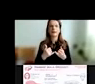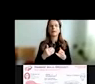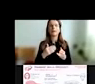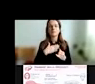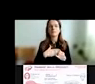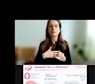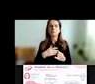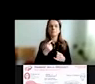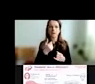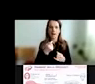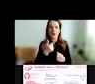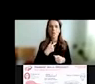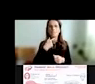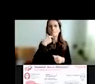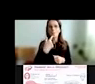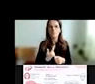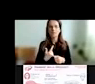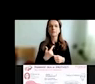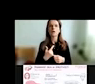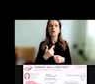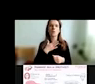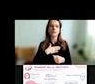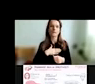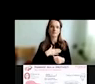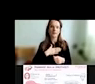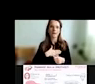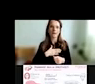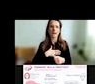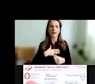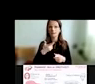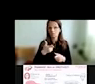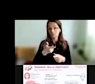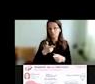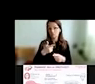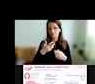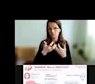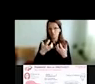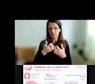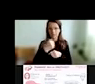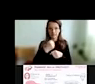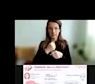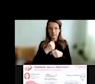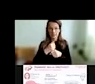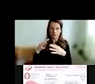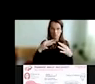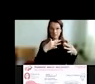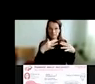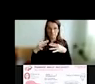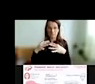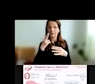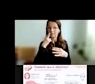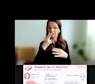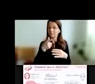used. I would also like to say a few words about the